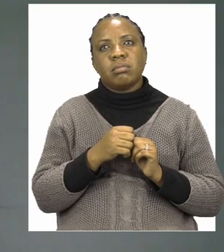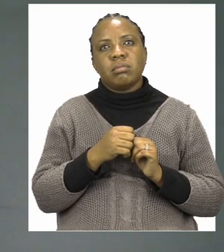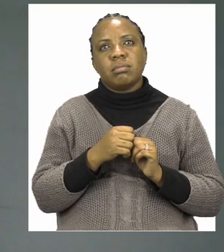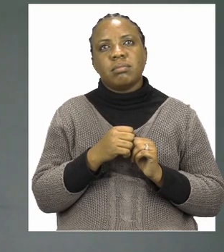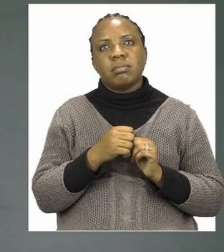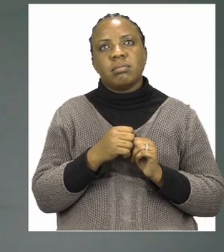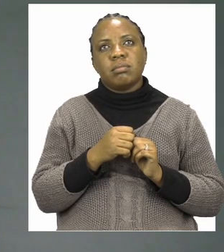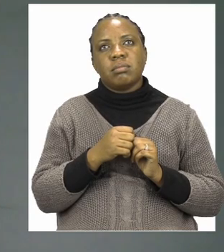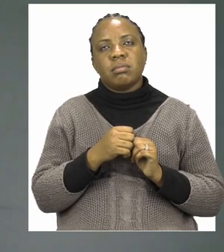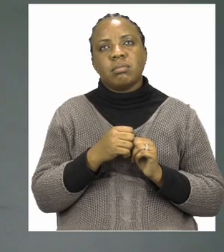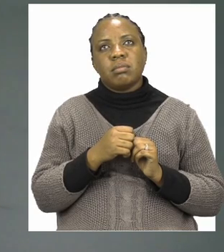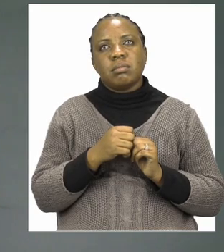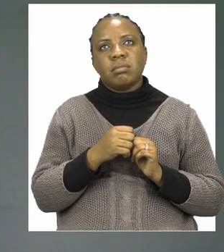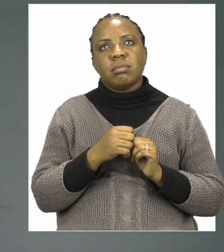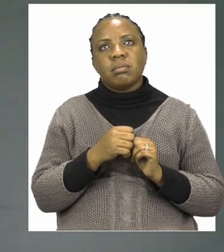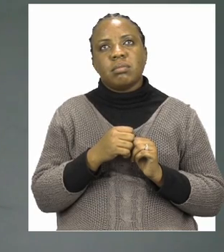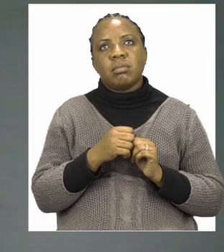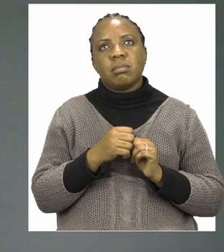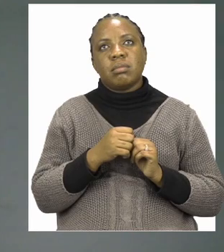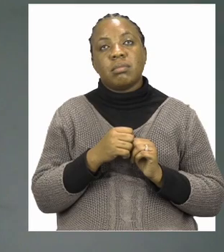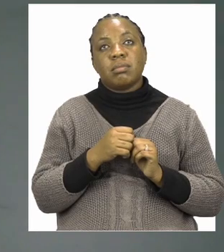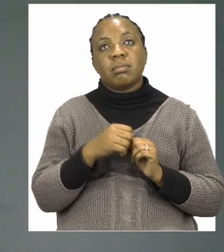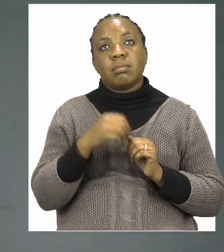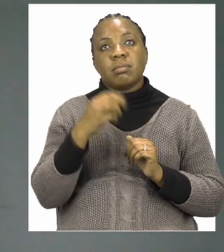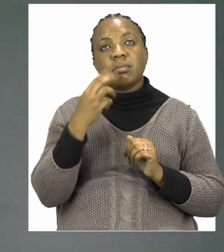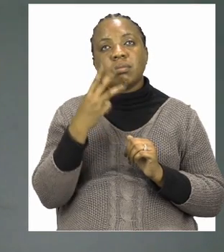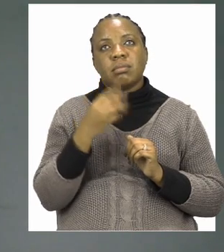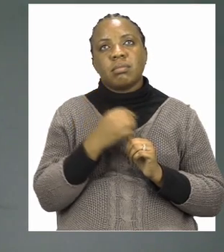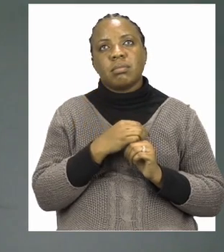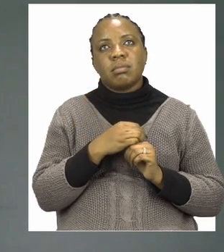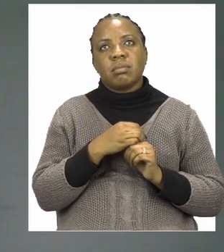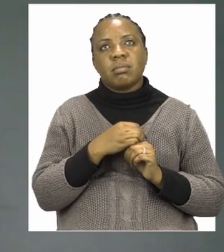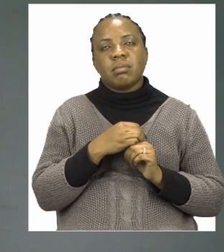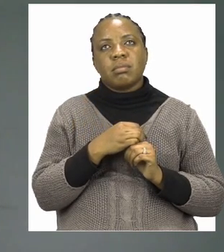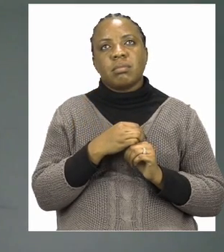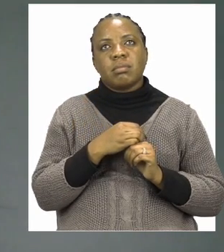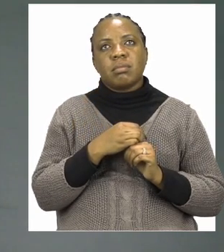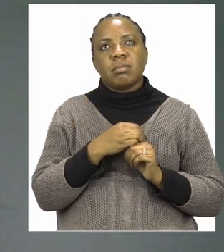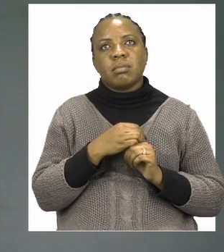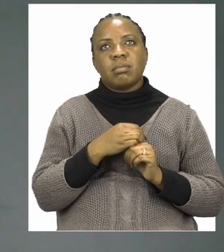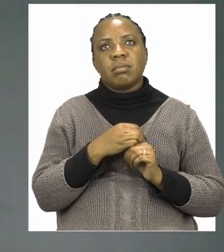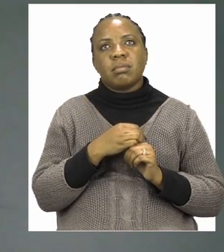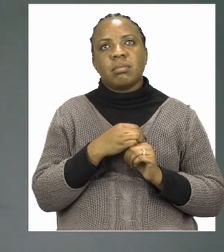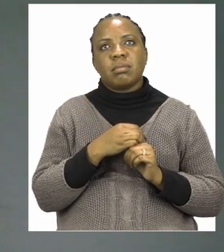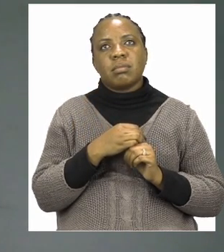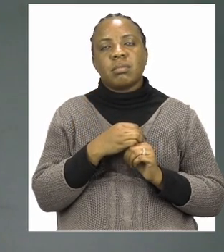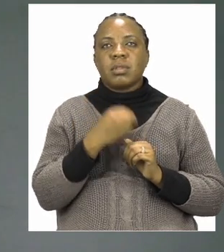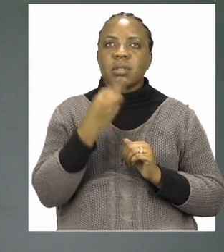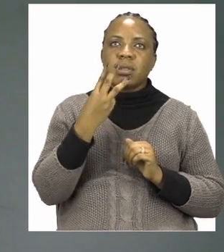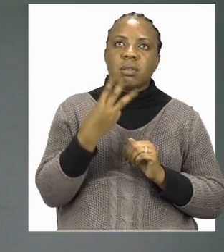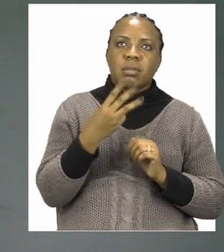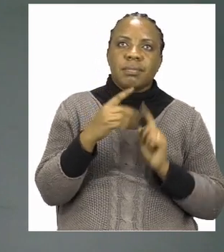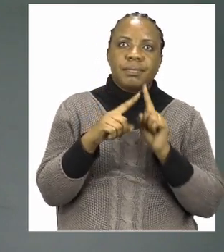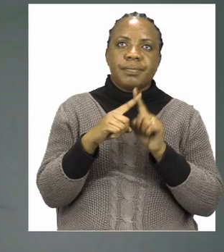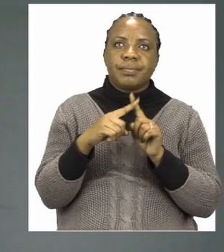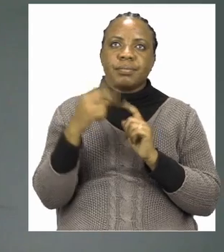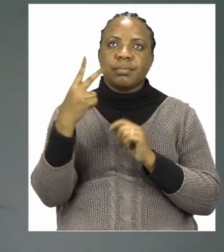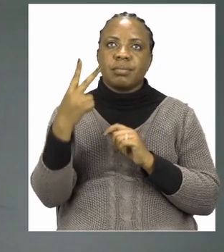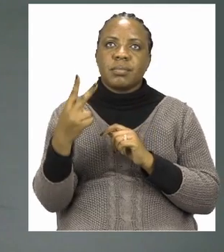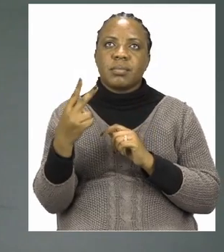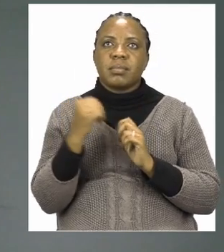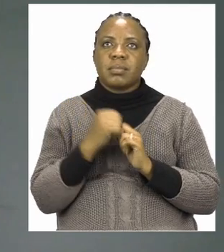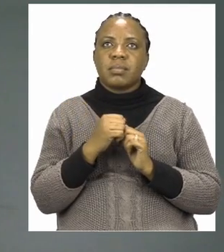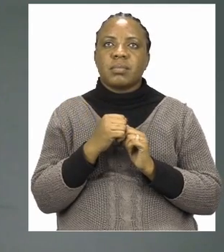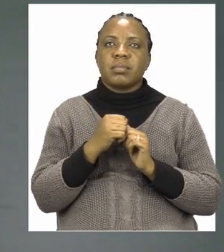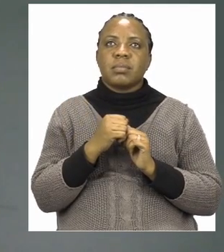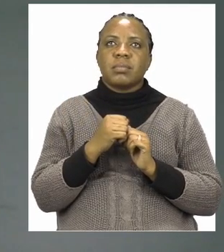3 here, so I'm going to write my 3. Now the next one will be 3 times